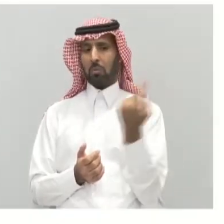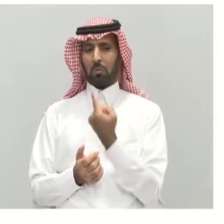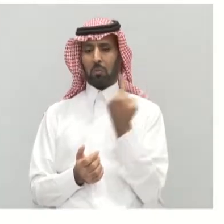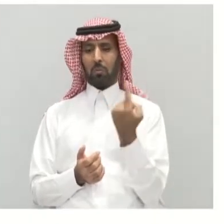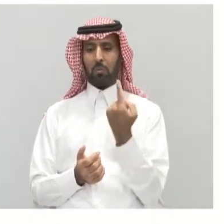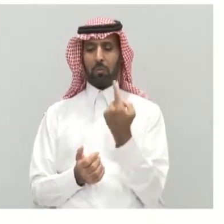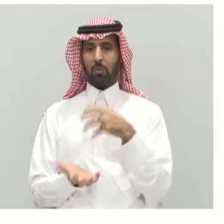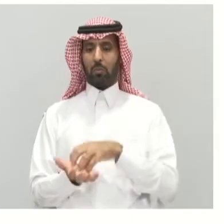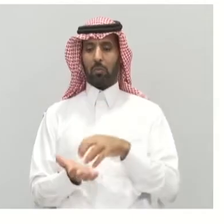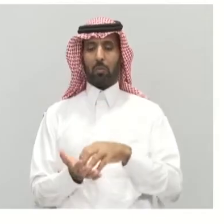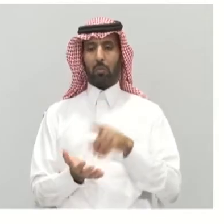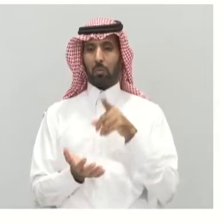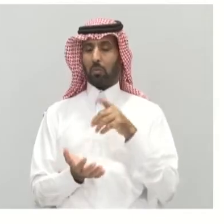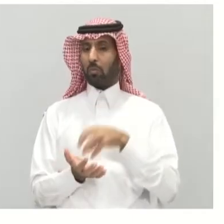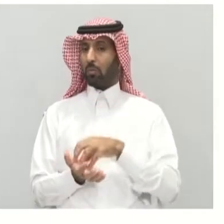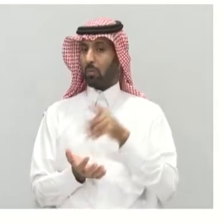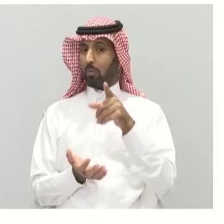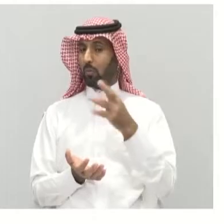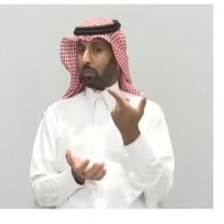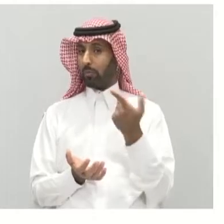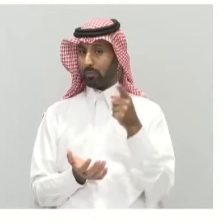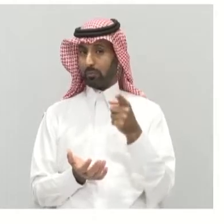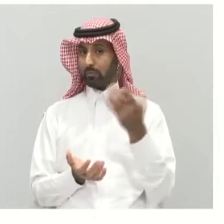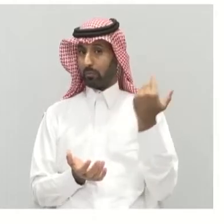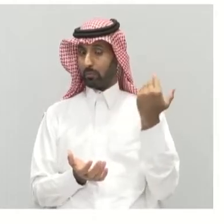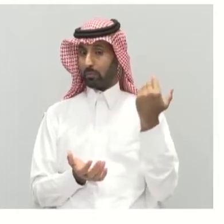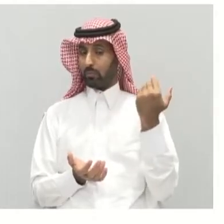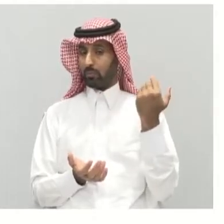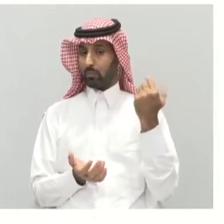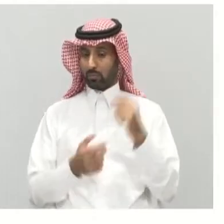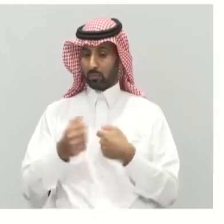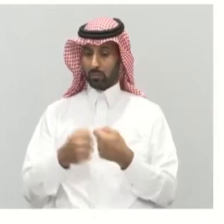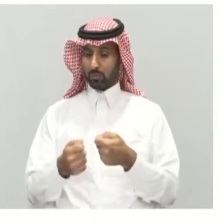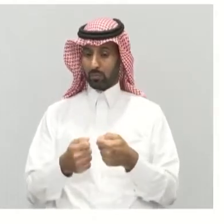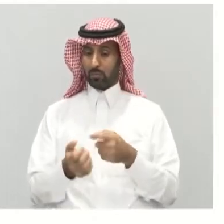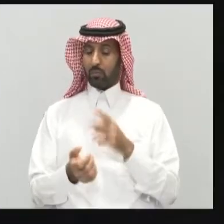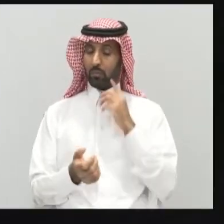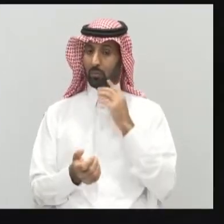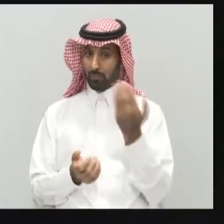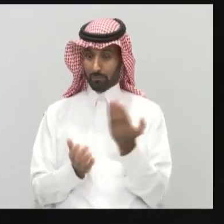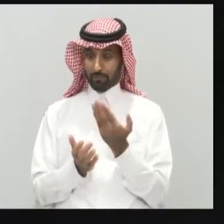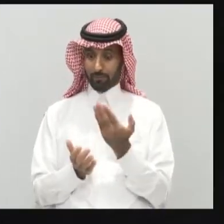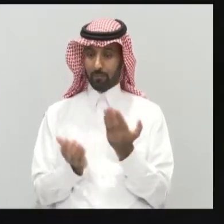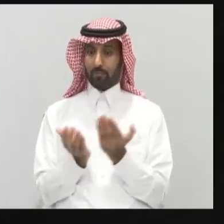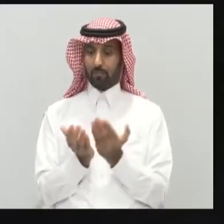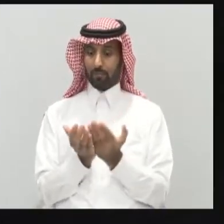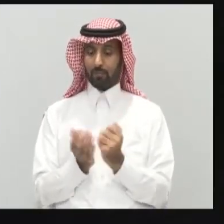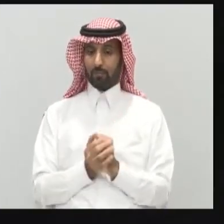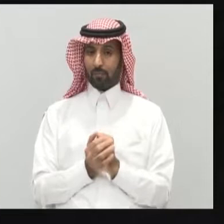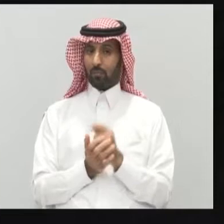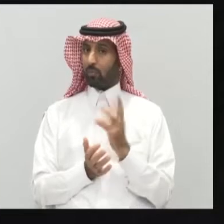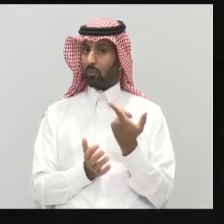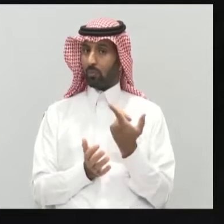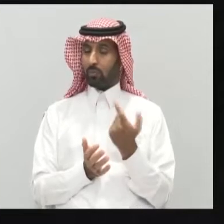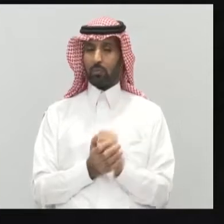Okay? Tell me, in a mall? At school? What